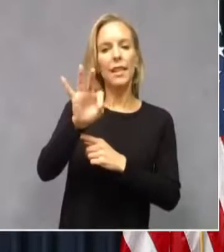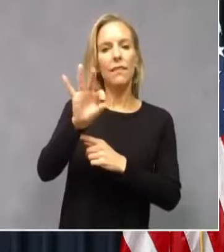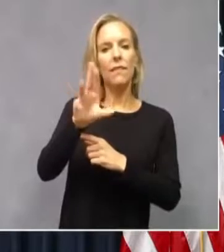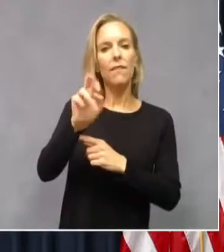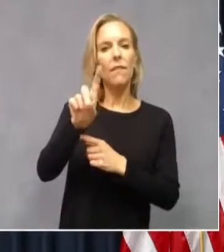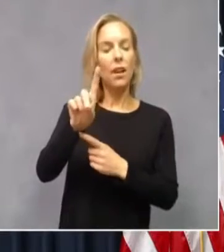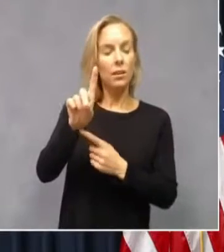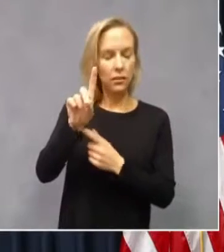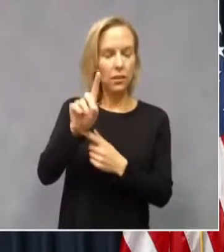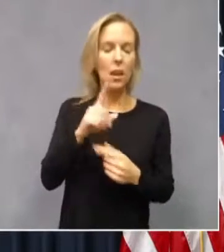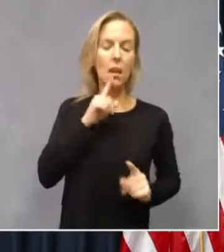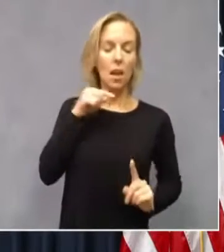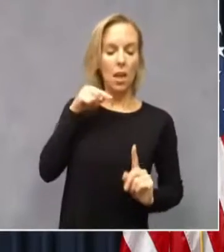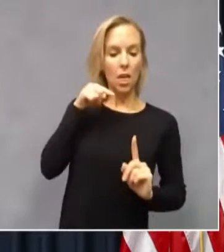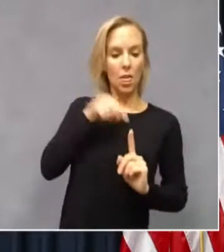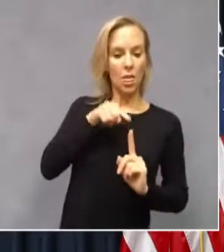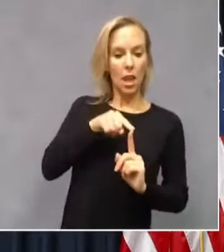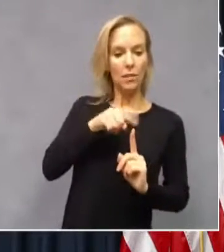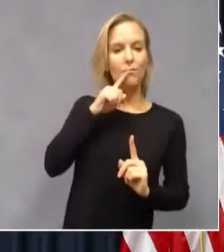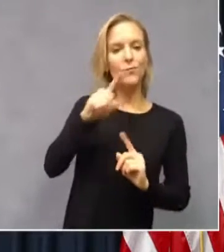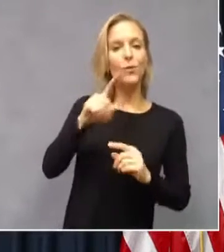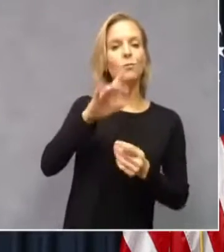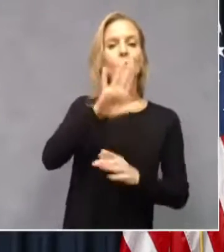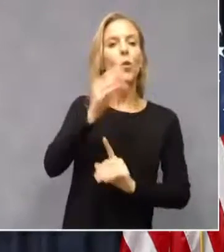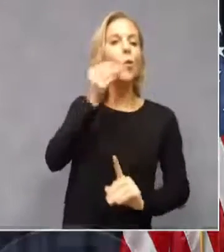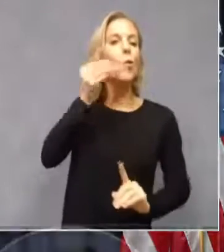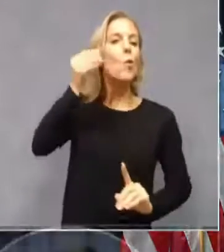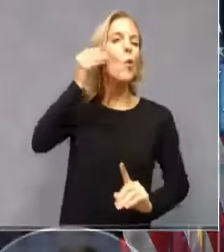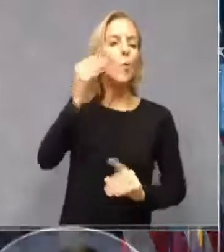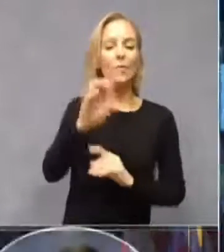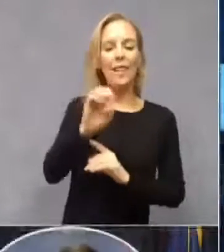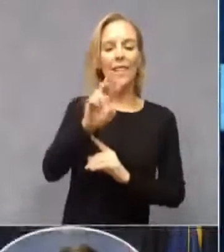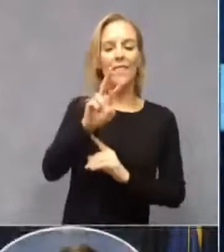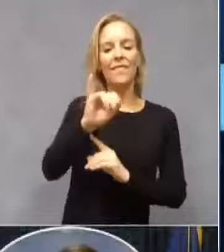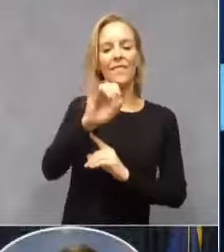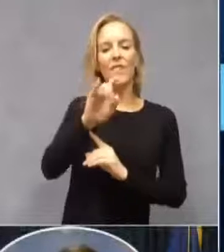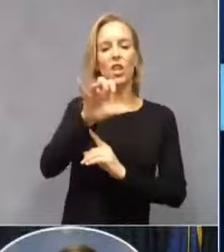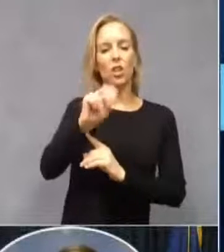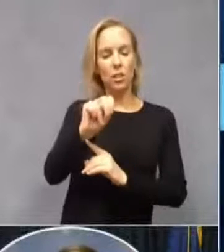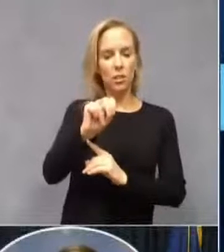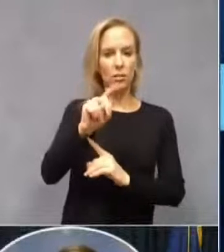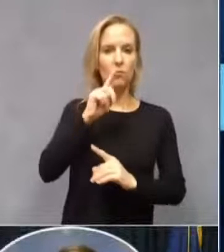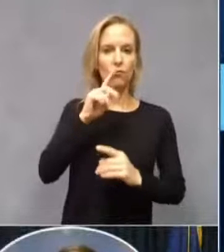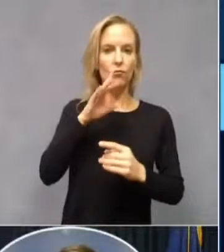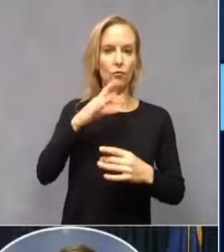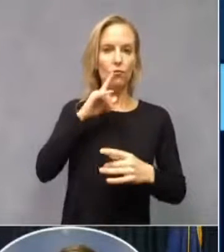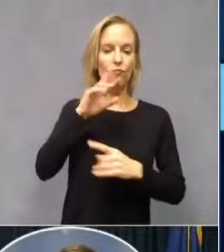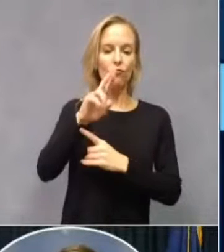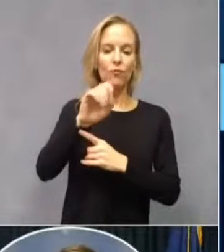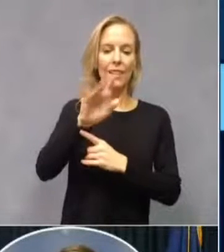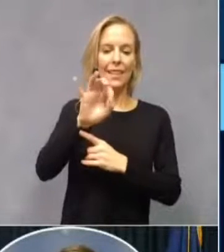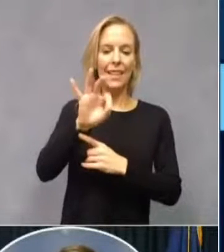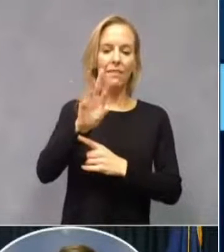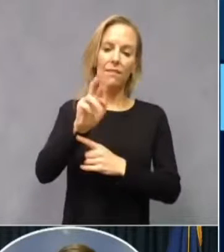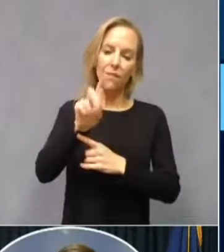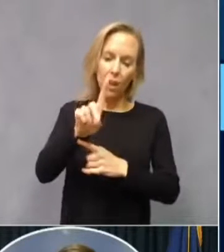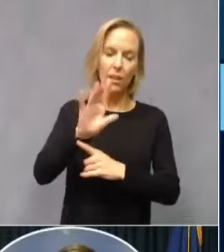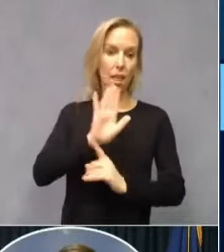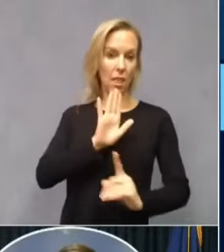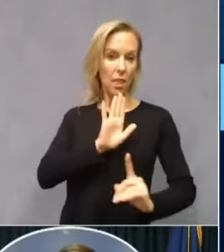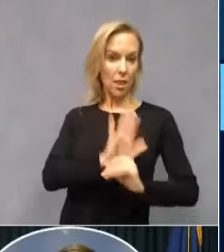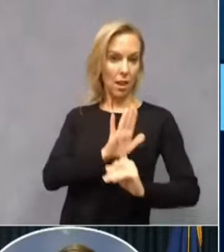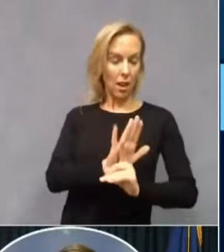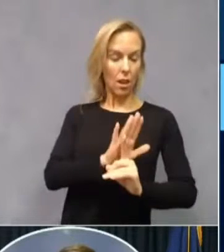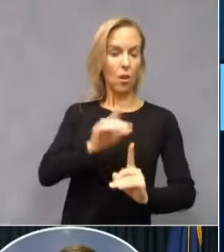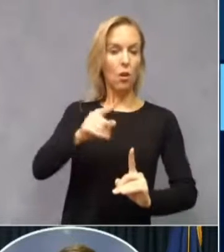Home Eviction Relief Fund has had at least 50 additional completed applications. We estimate those